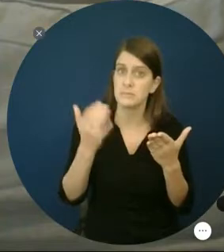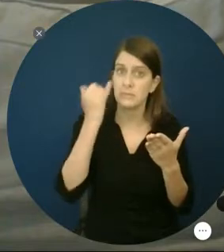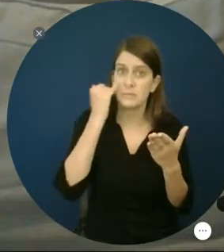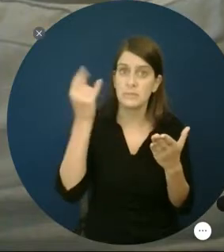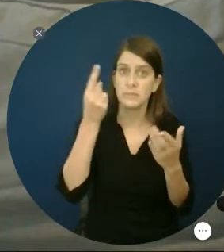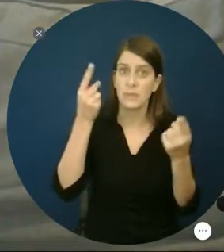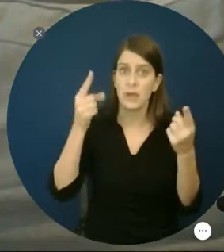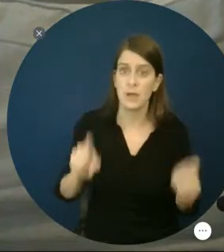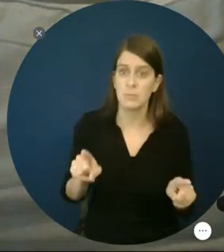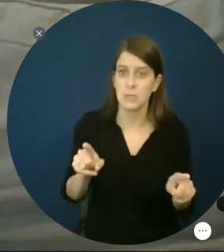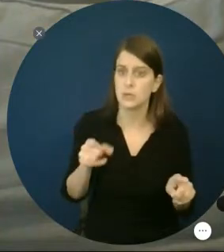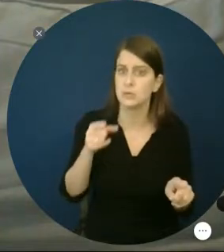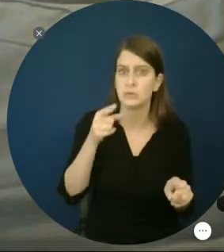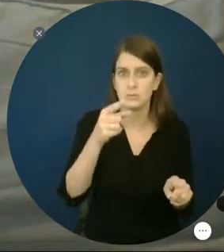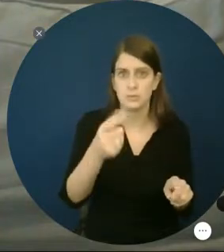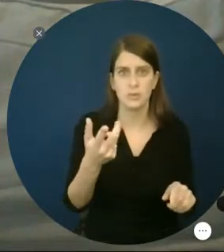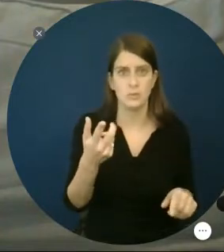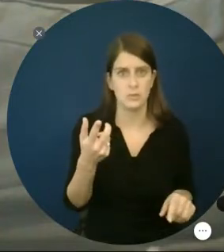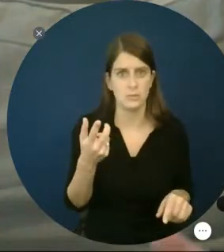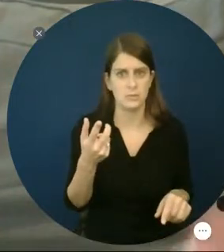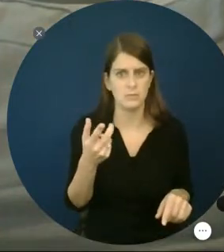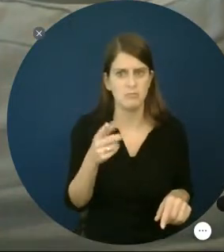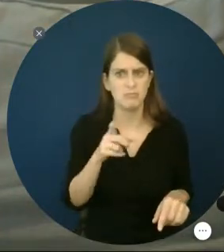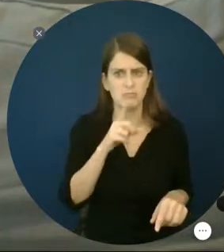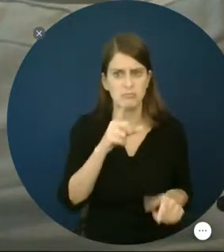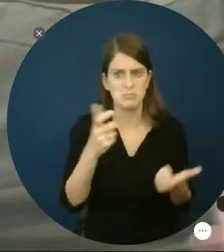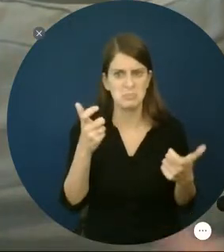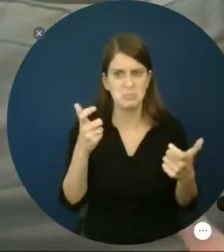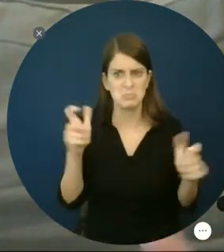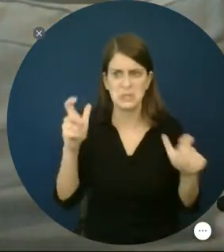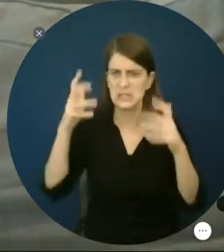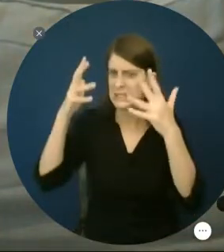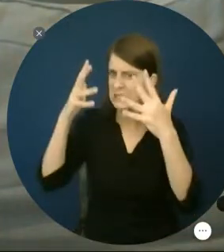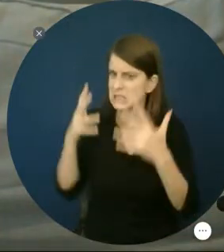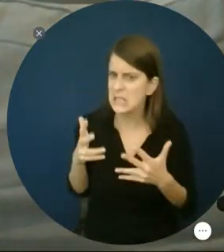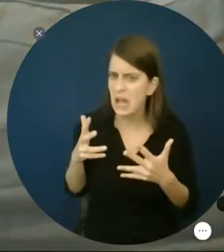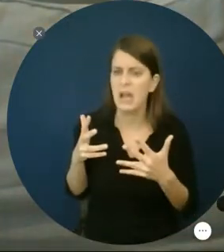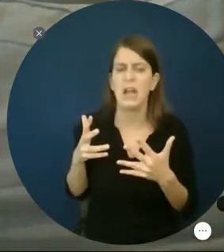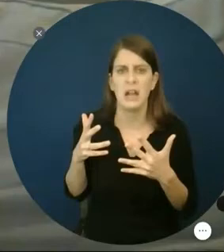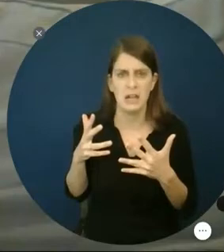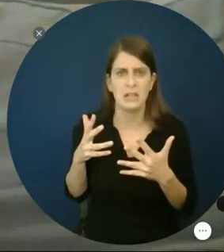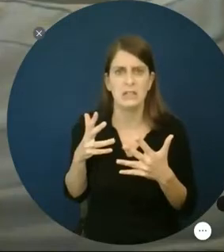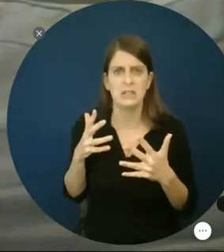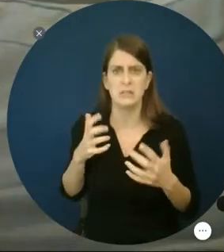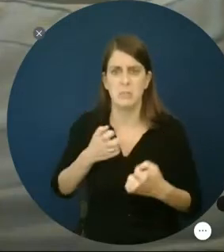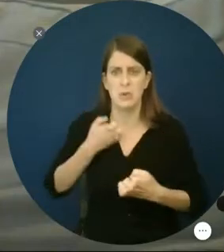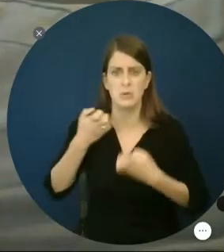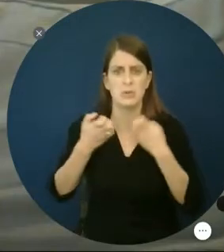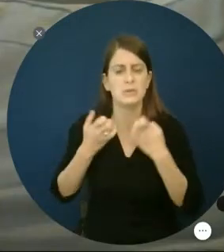that many people would have a really big sad response.